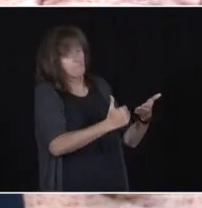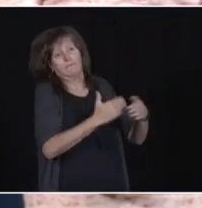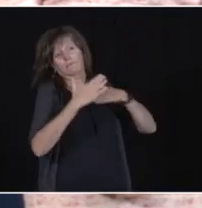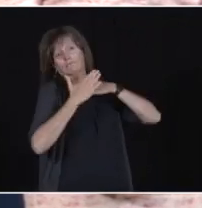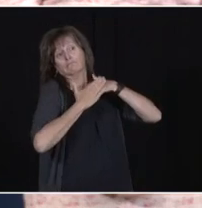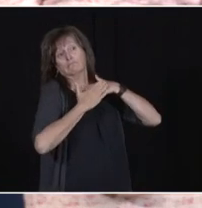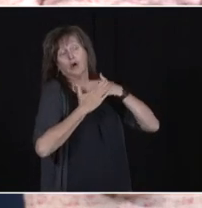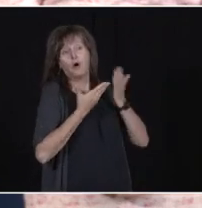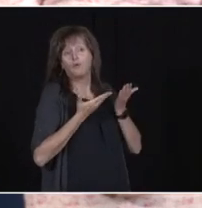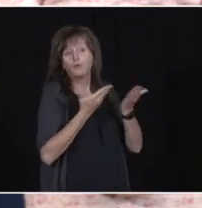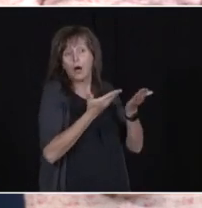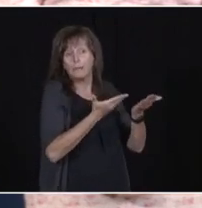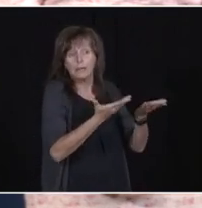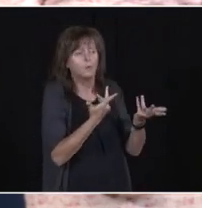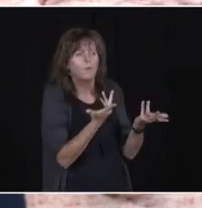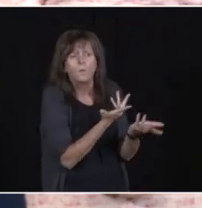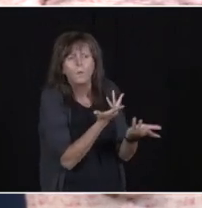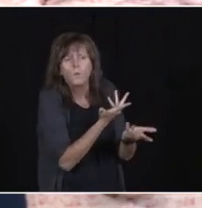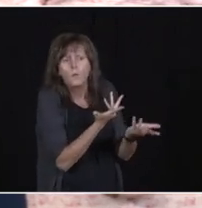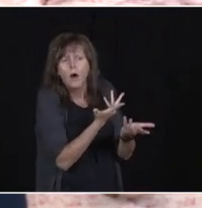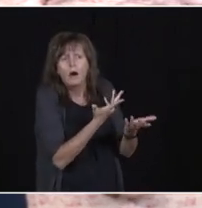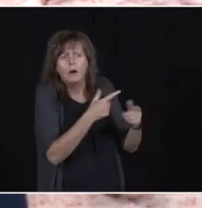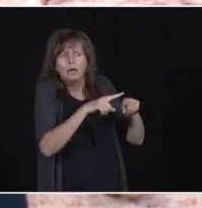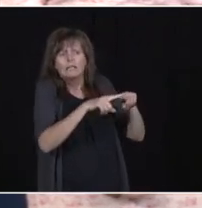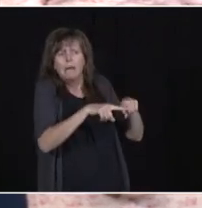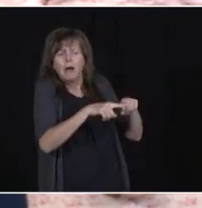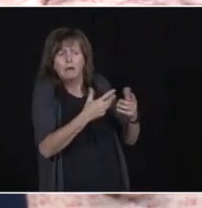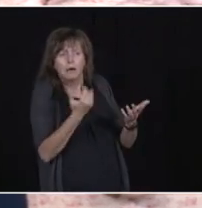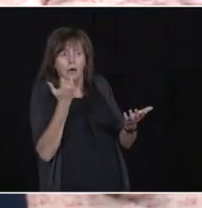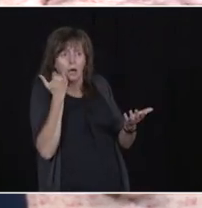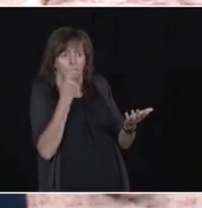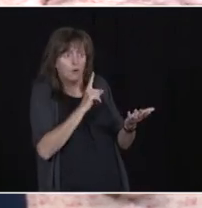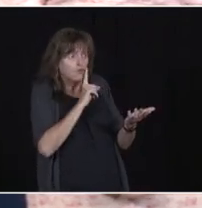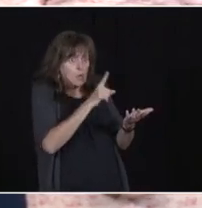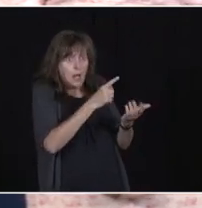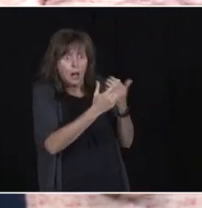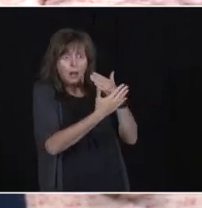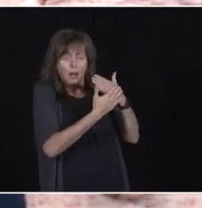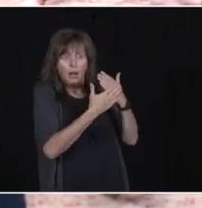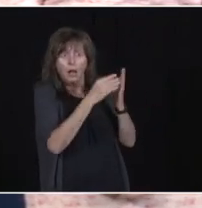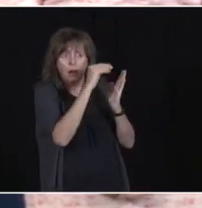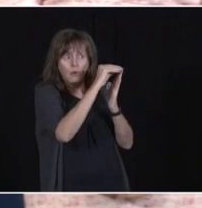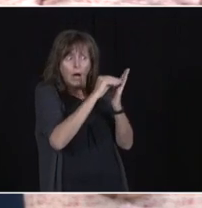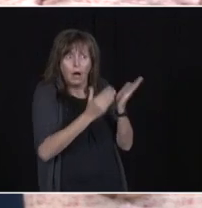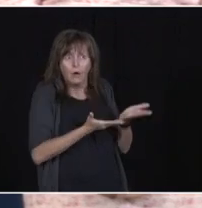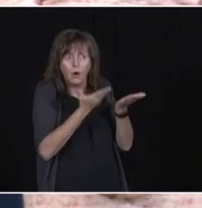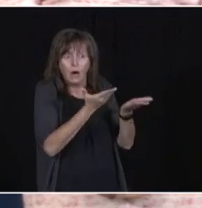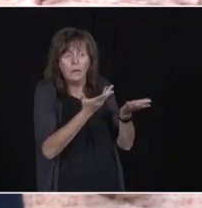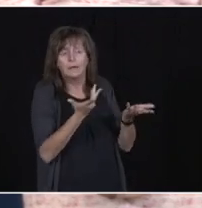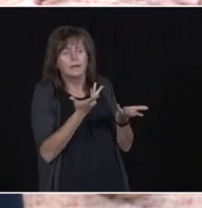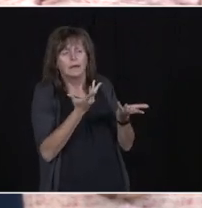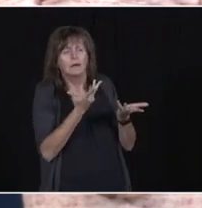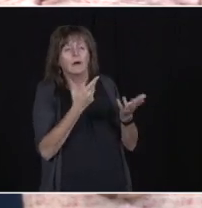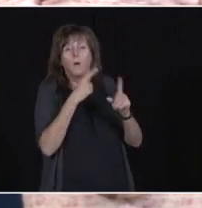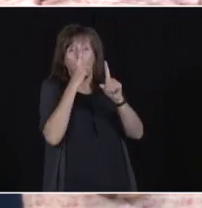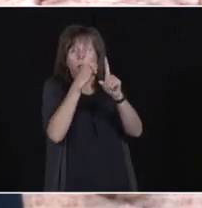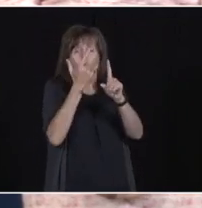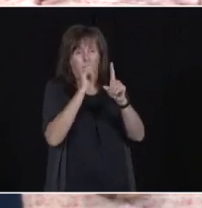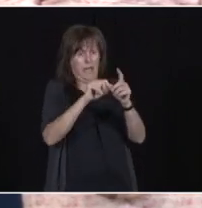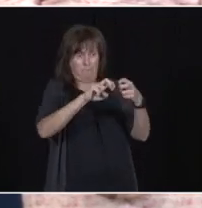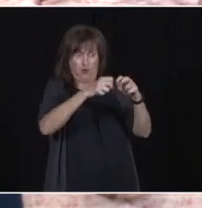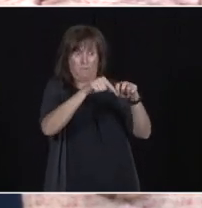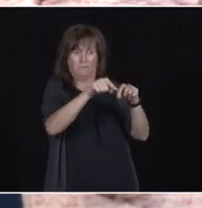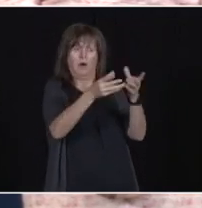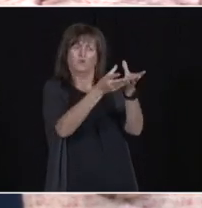do. We're fixing the problem from now till then, and we're going to continue fixing it. But I need answers. I want